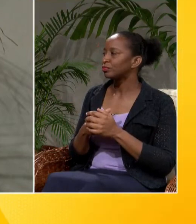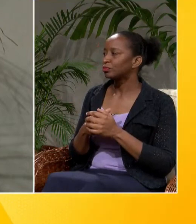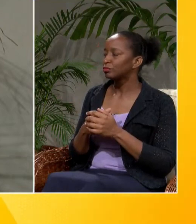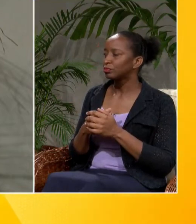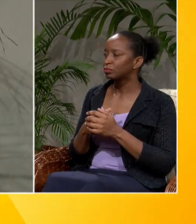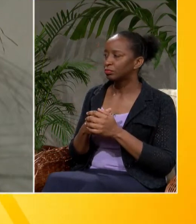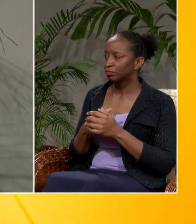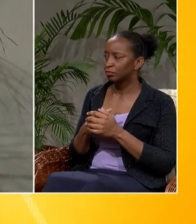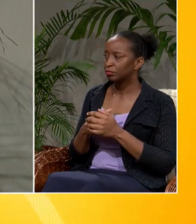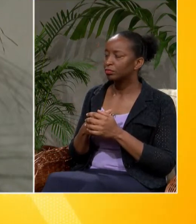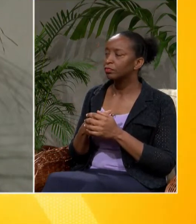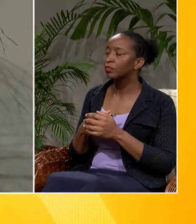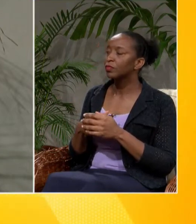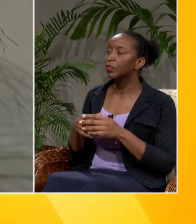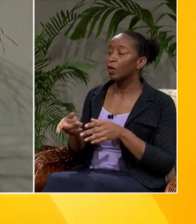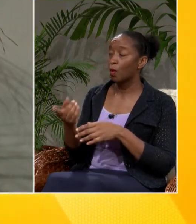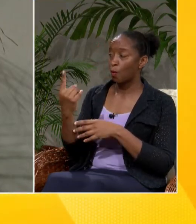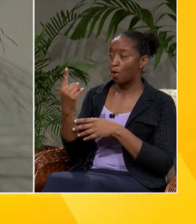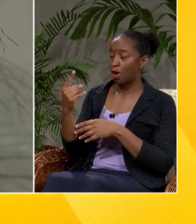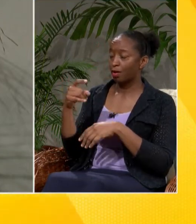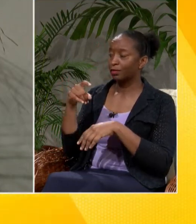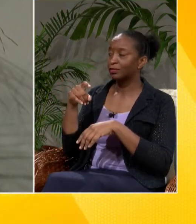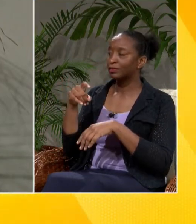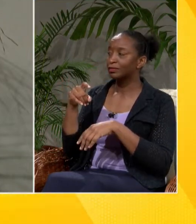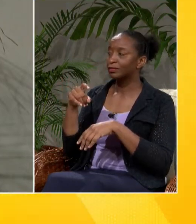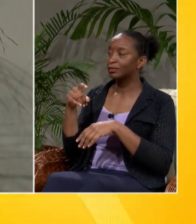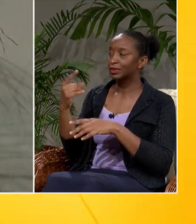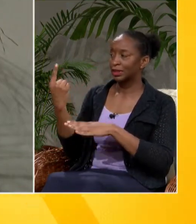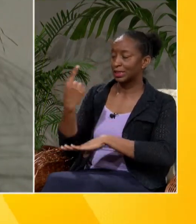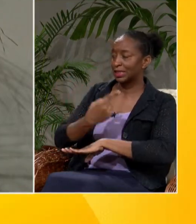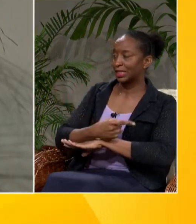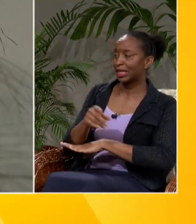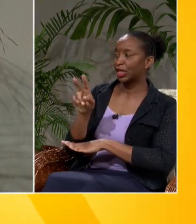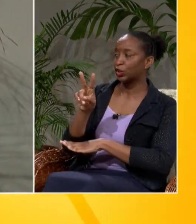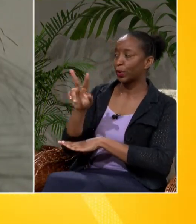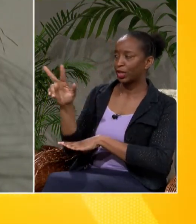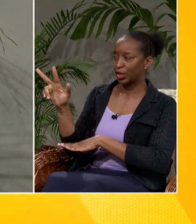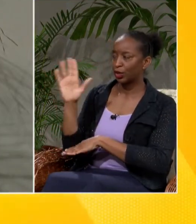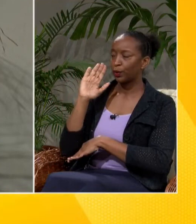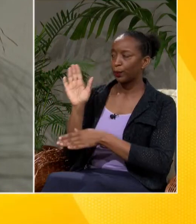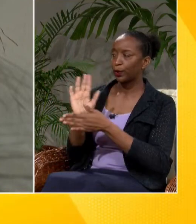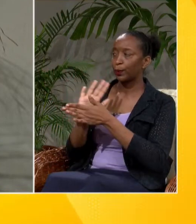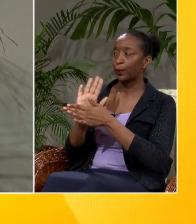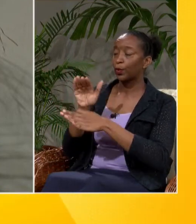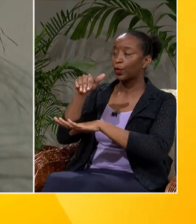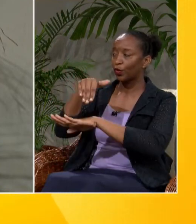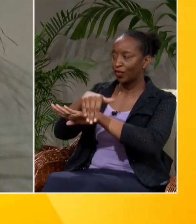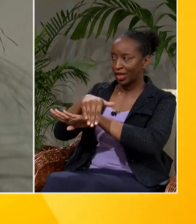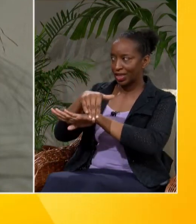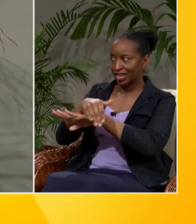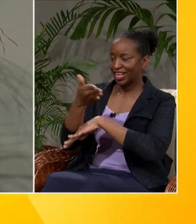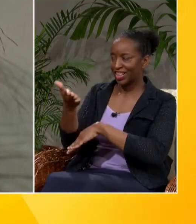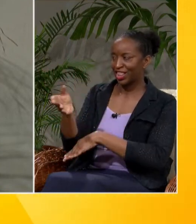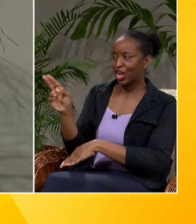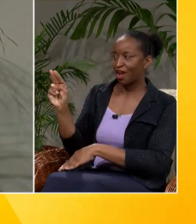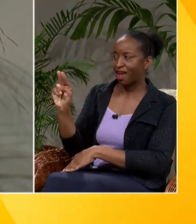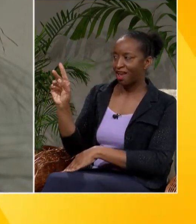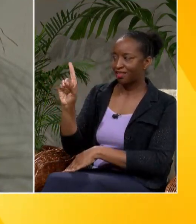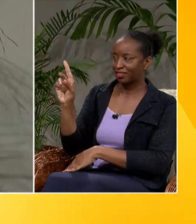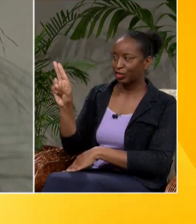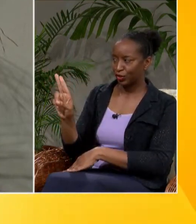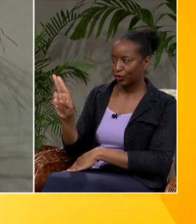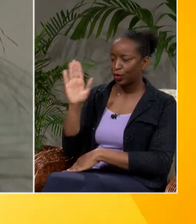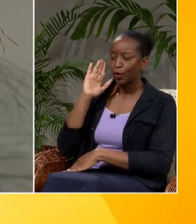focused one is the 23rd. We're going to be a movie night at the National Disability Unit. That is going to be no sound,